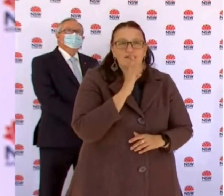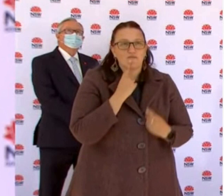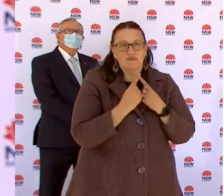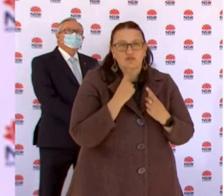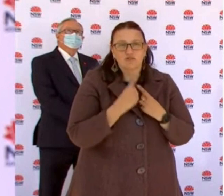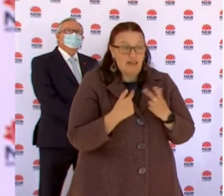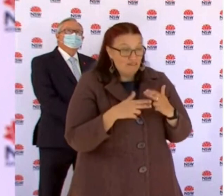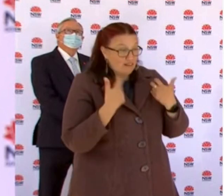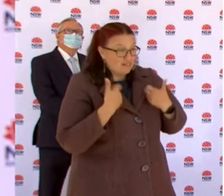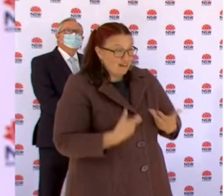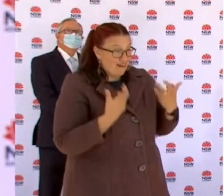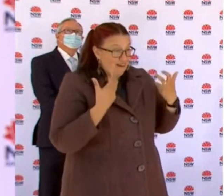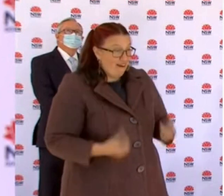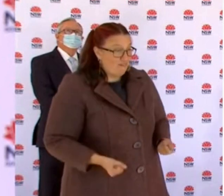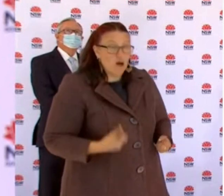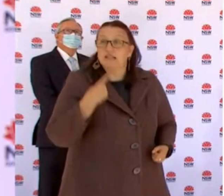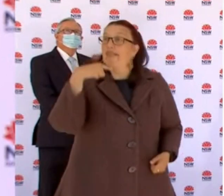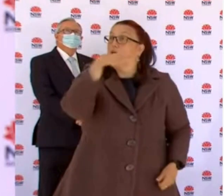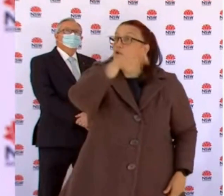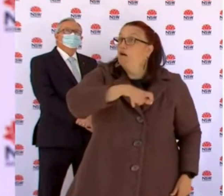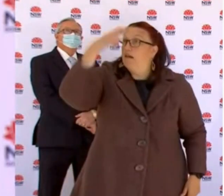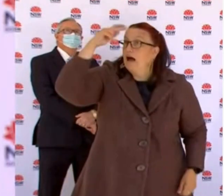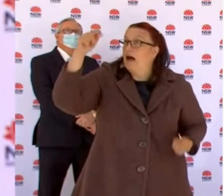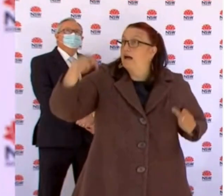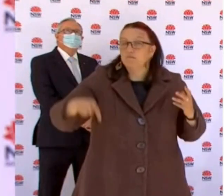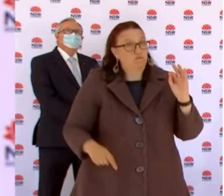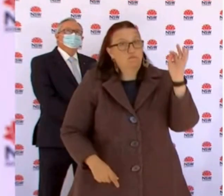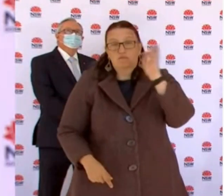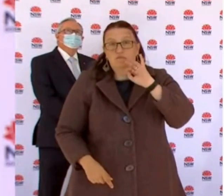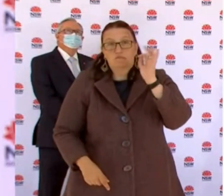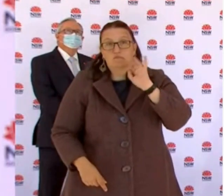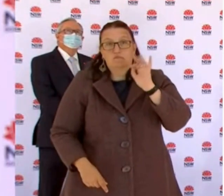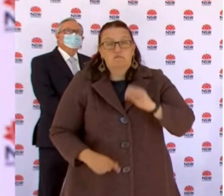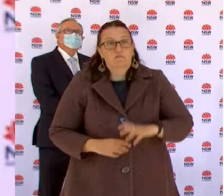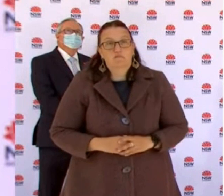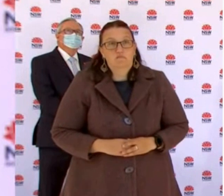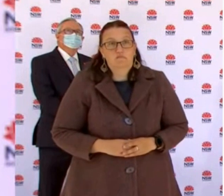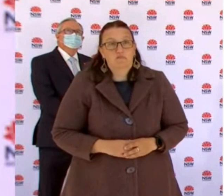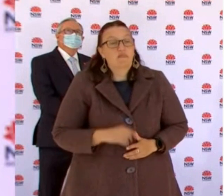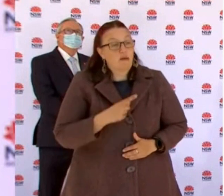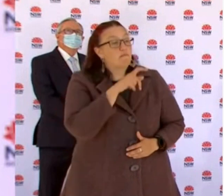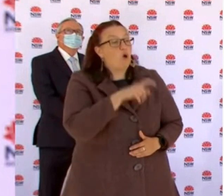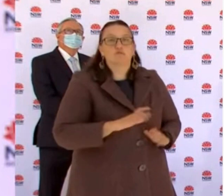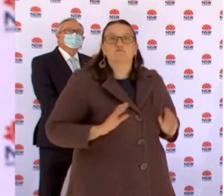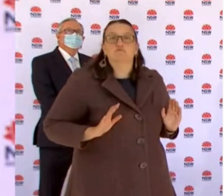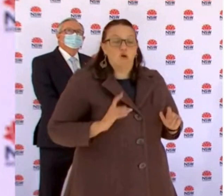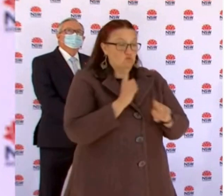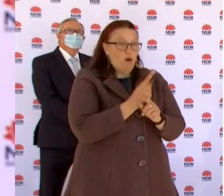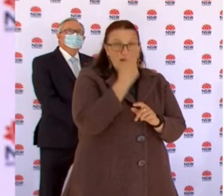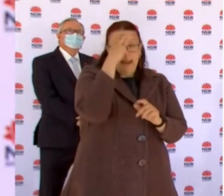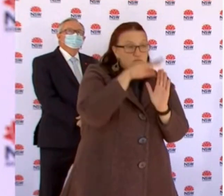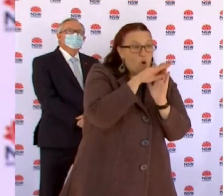which is relevant for public health purposes. And I just would encourage everyone to have confidence in it. I'd